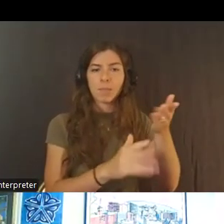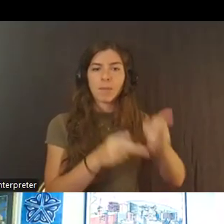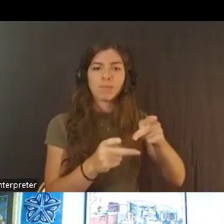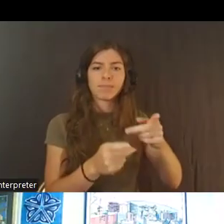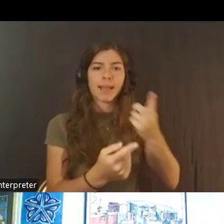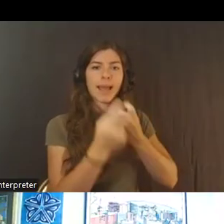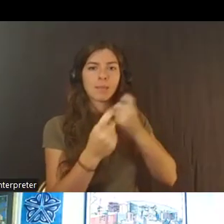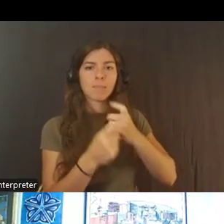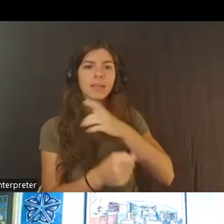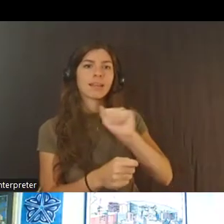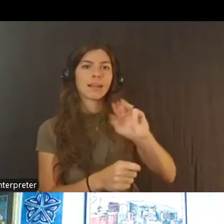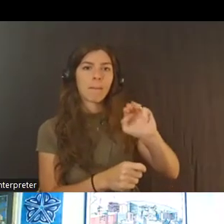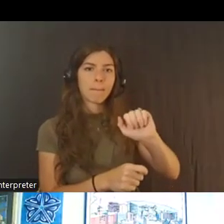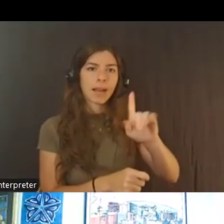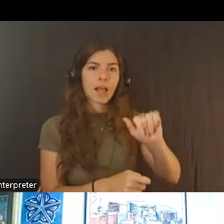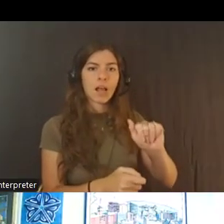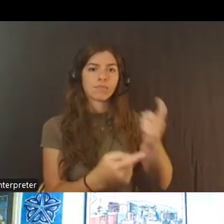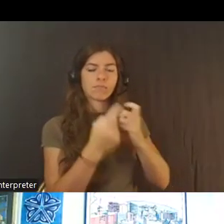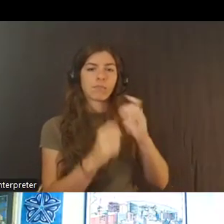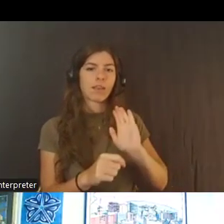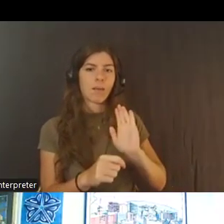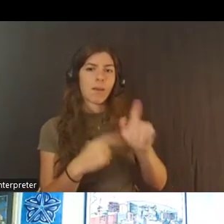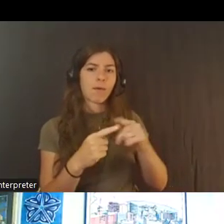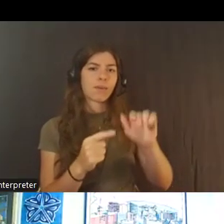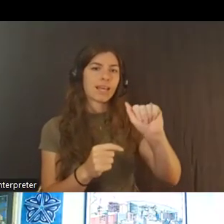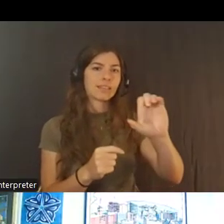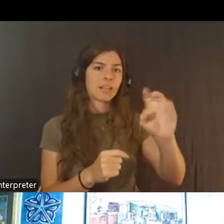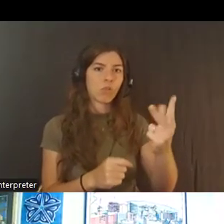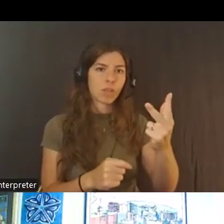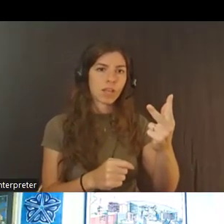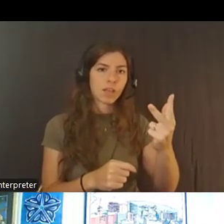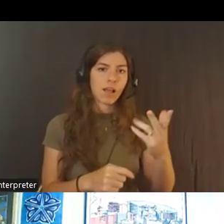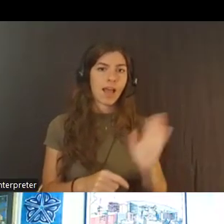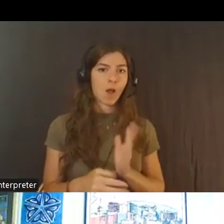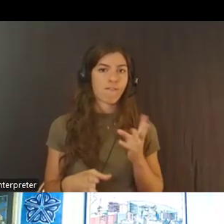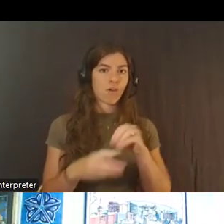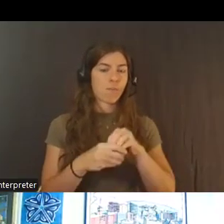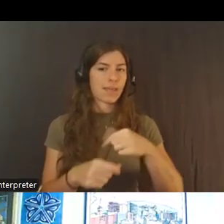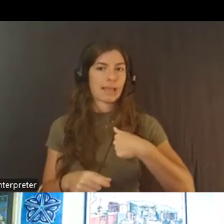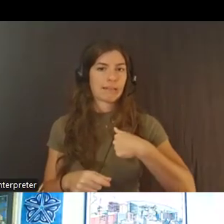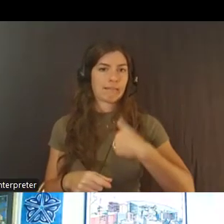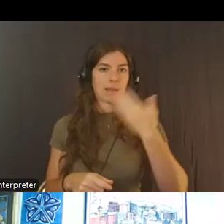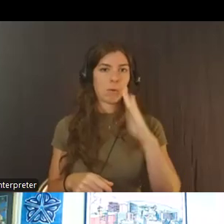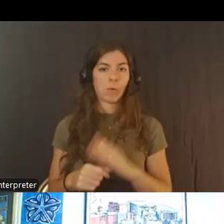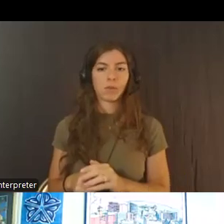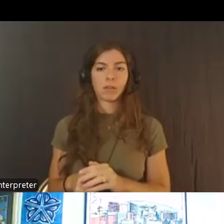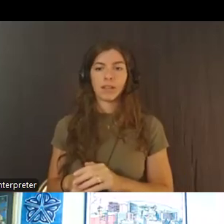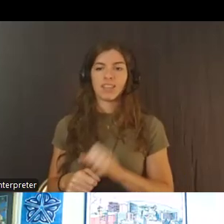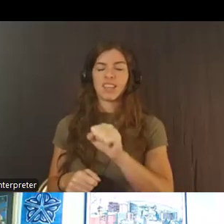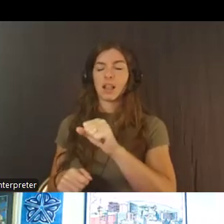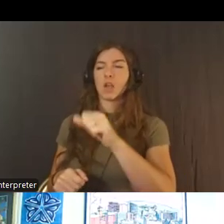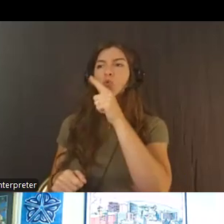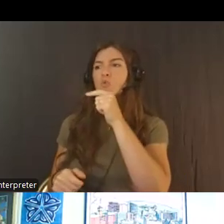about AC3's involvement with it, and Yeah, I've gotten a we lot of haven't had questions any as far about as I remember. Yeah. who's getting the money and why,